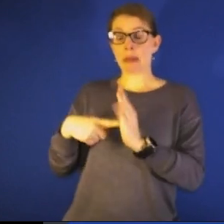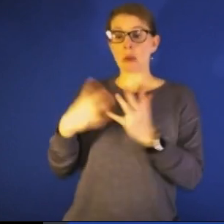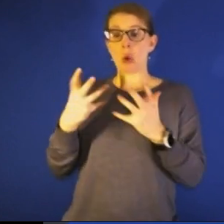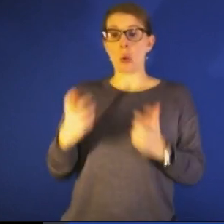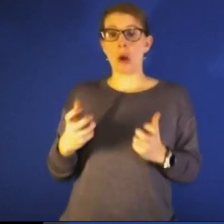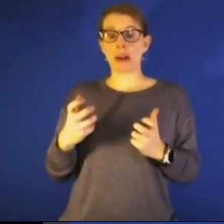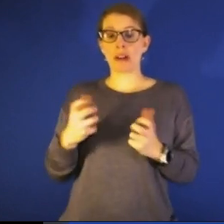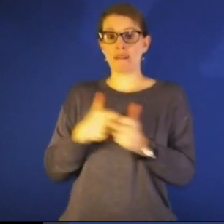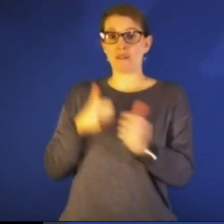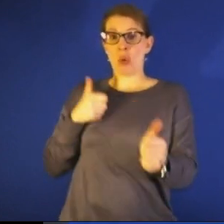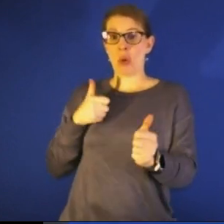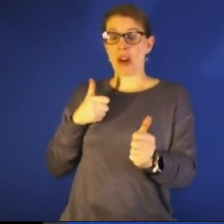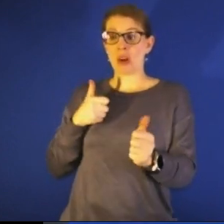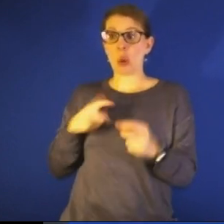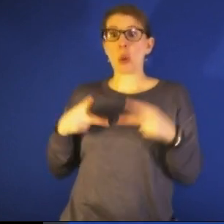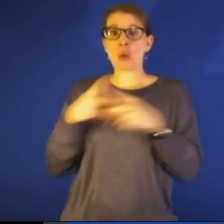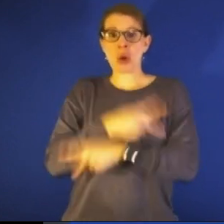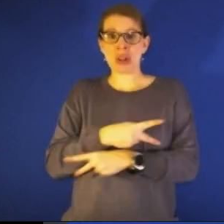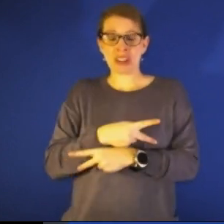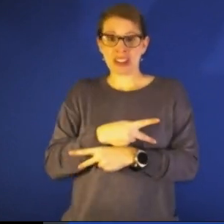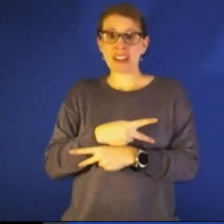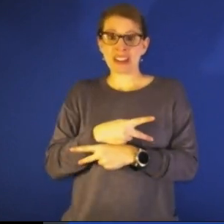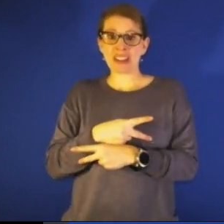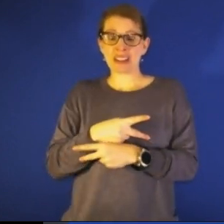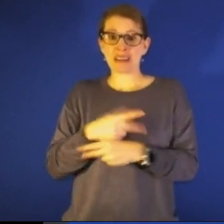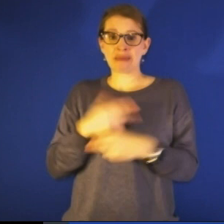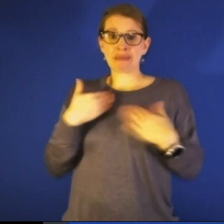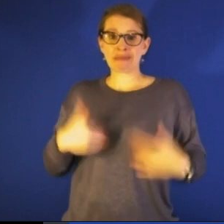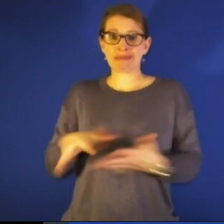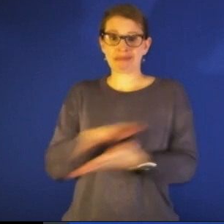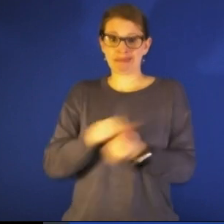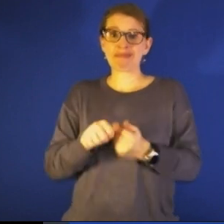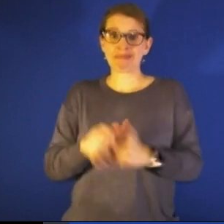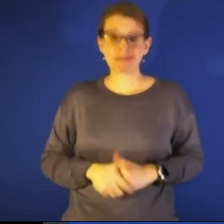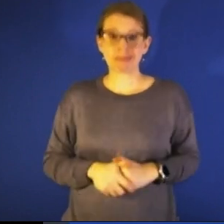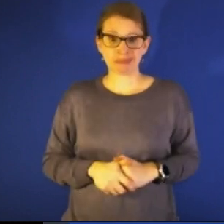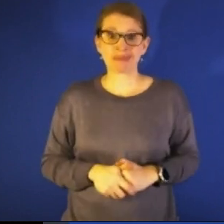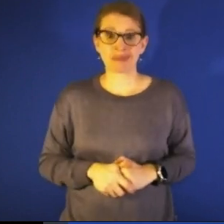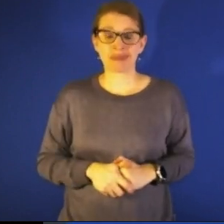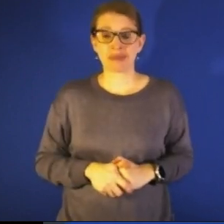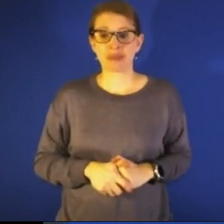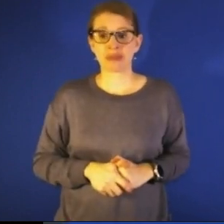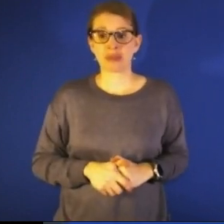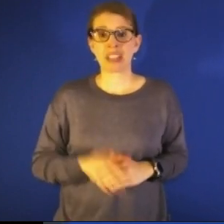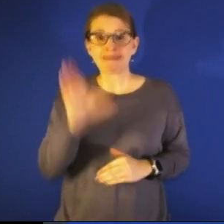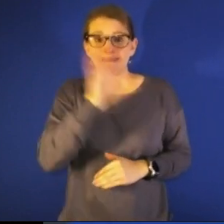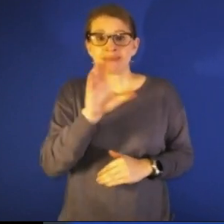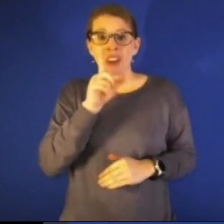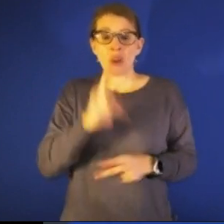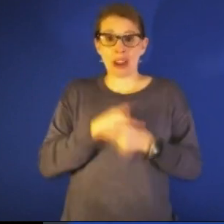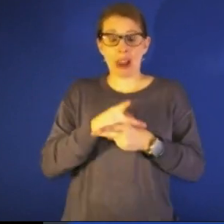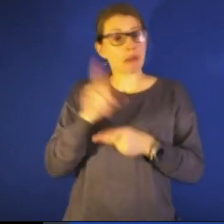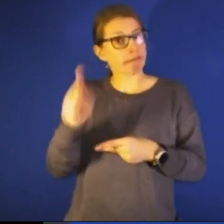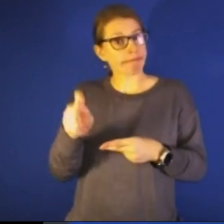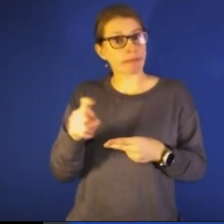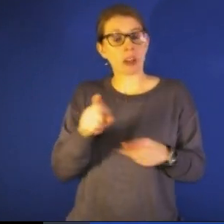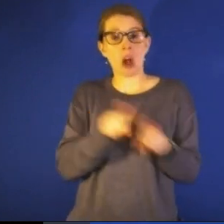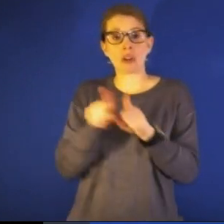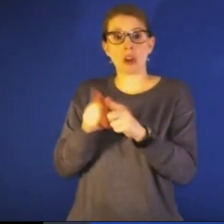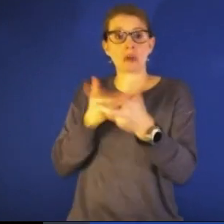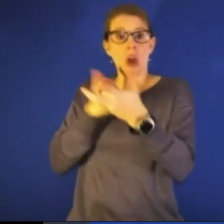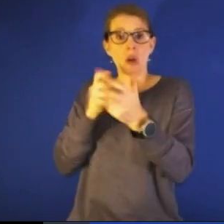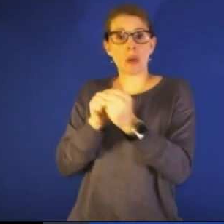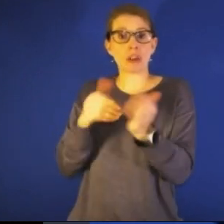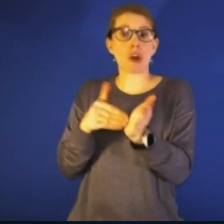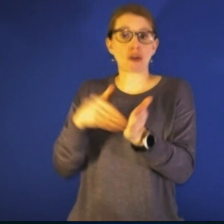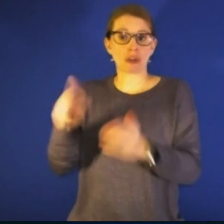pandemic and reemphasize what you mentioned about the seeking care and talking to their doctors.